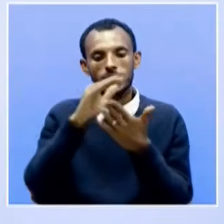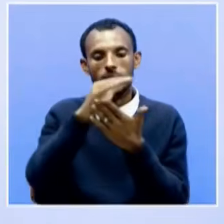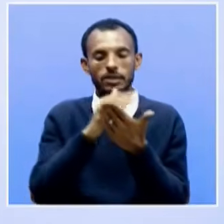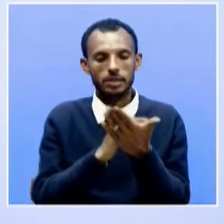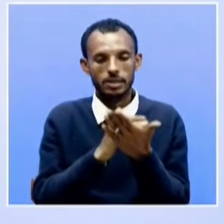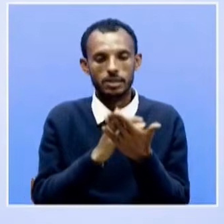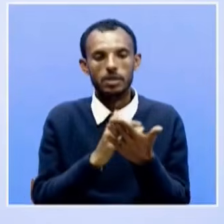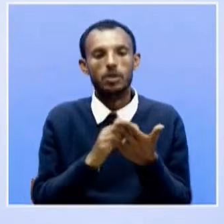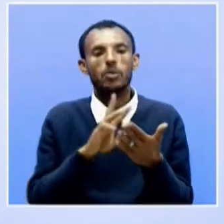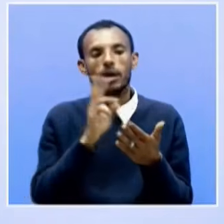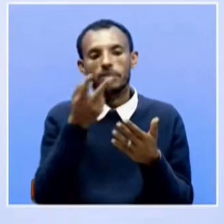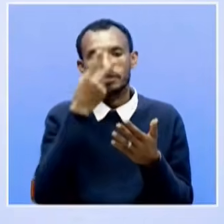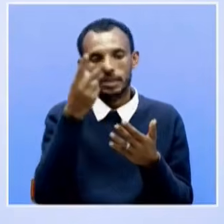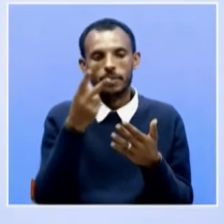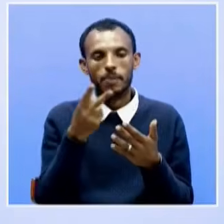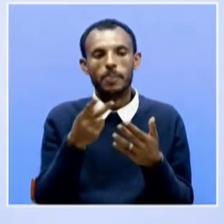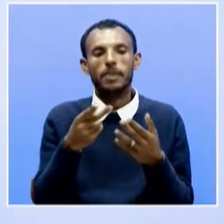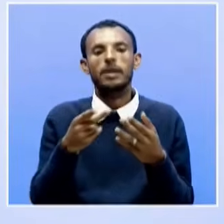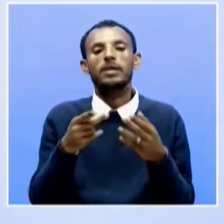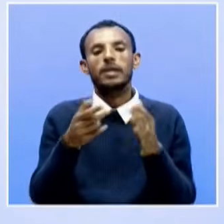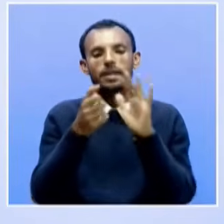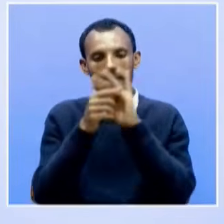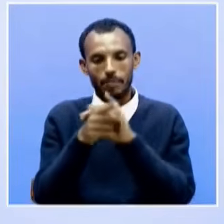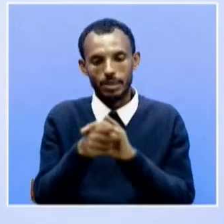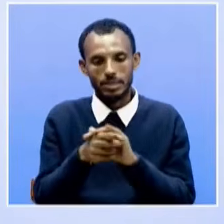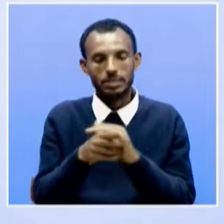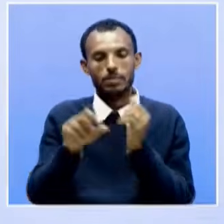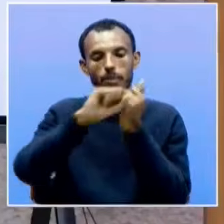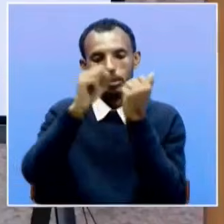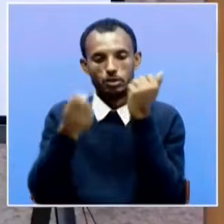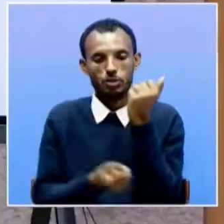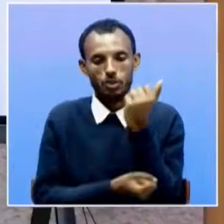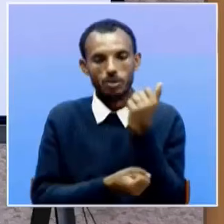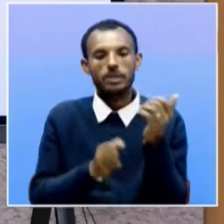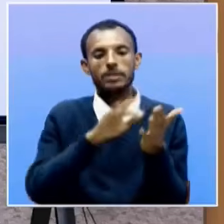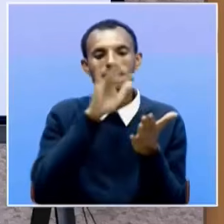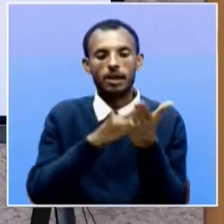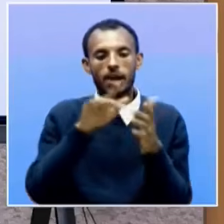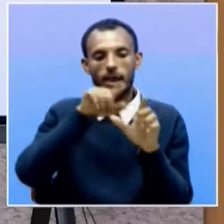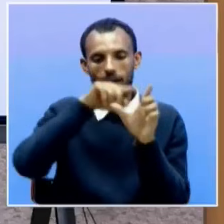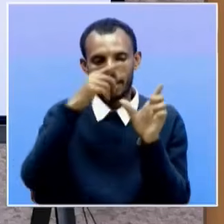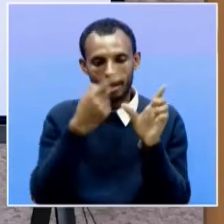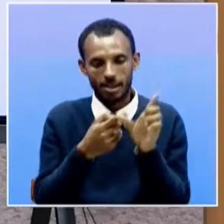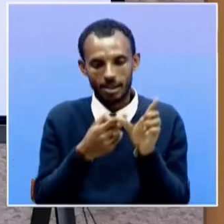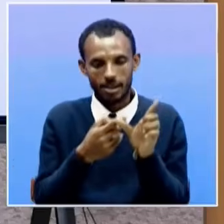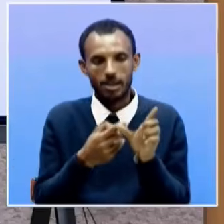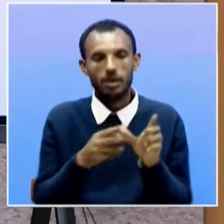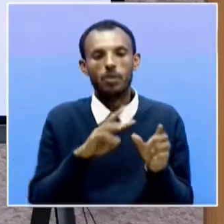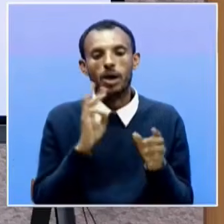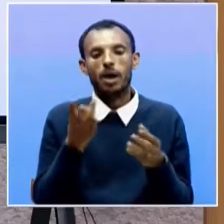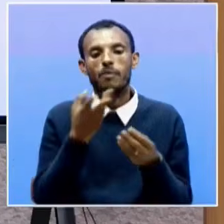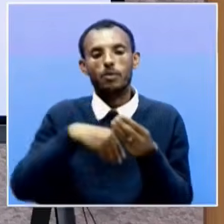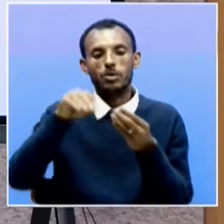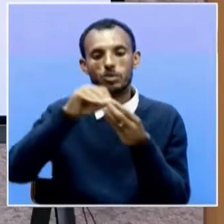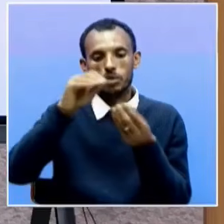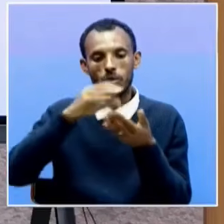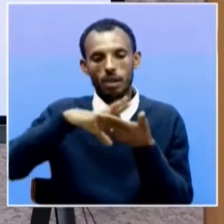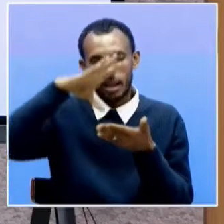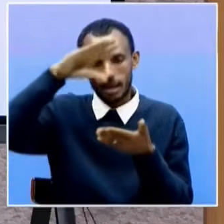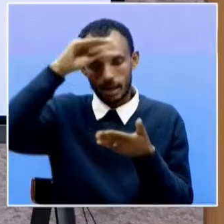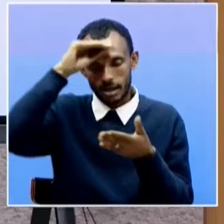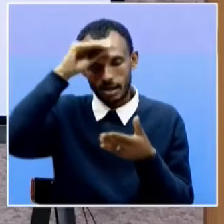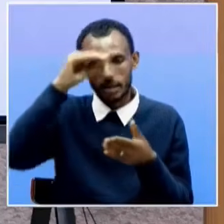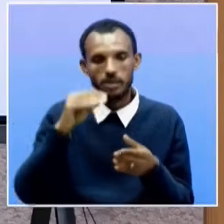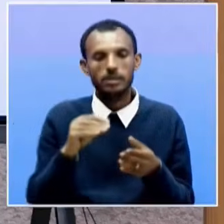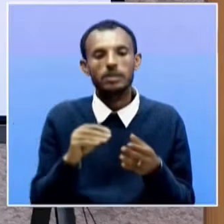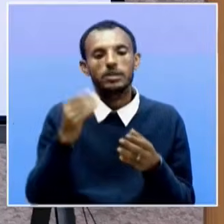lesson, we have seen a certain examples regarding central angle. We have also seen